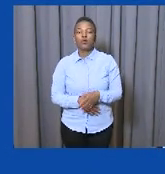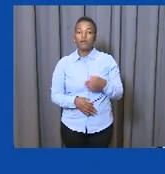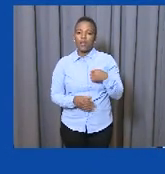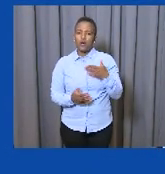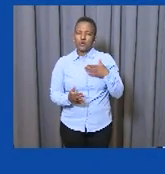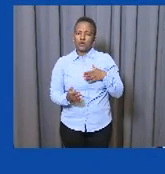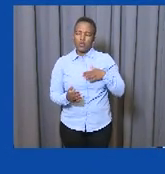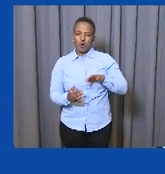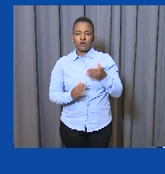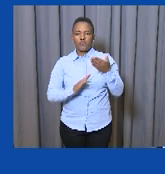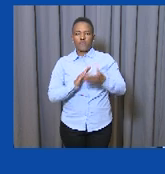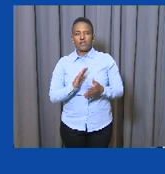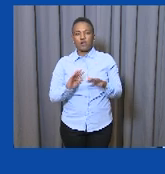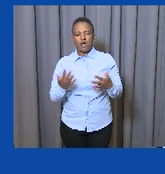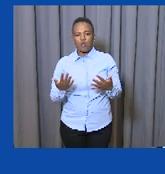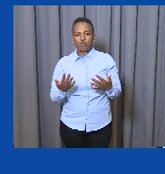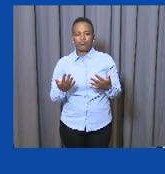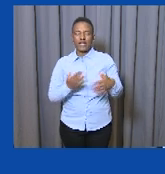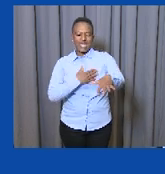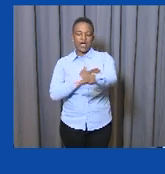the area of law enforcement.